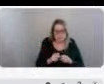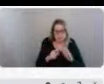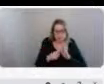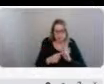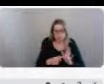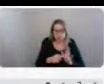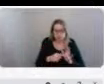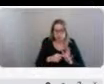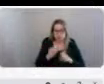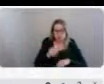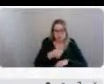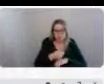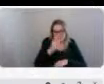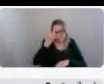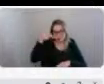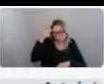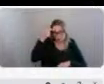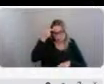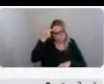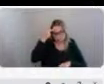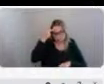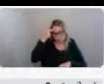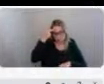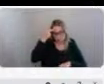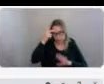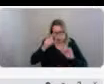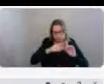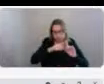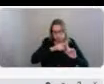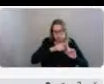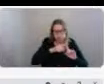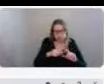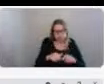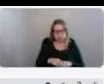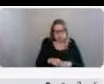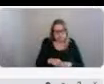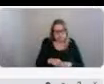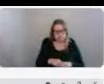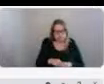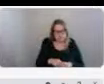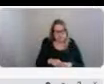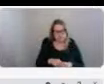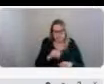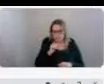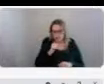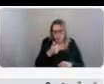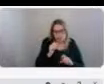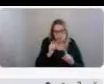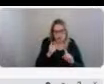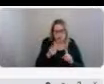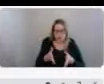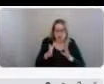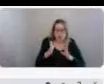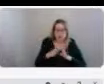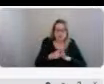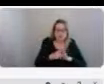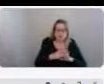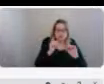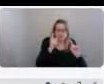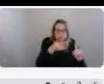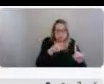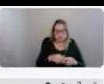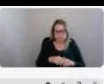just for political gain that is not one of the things outlined by prop 106